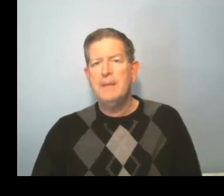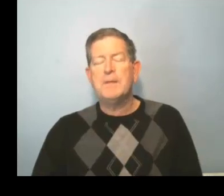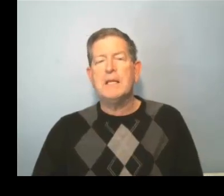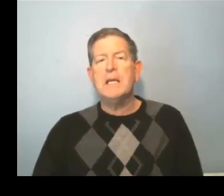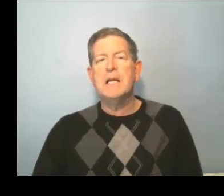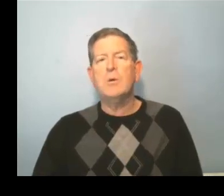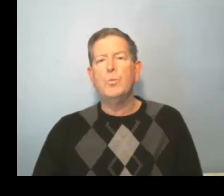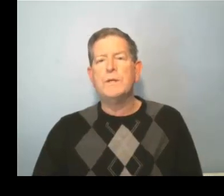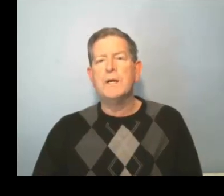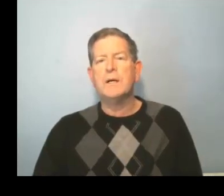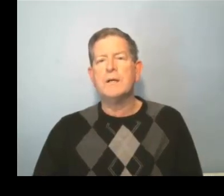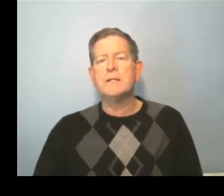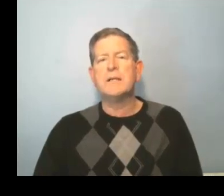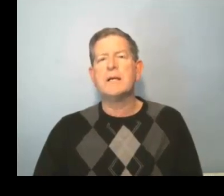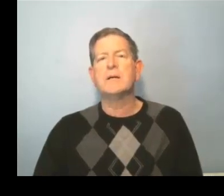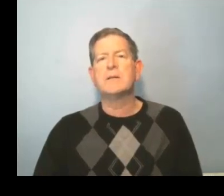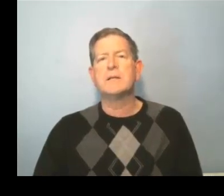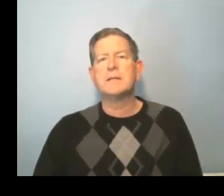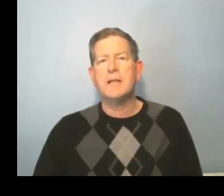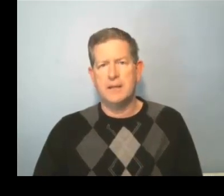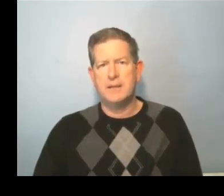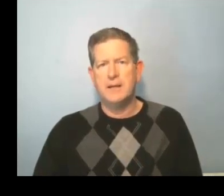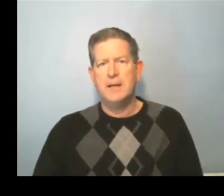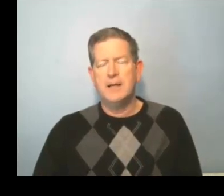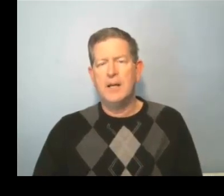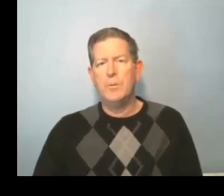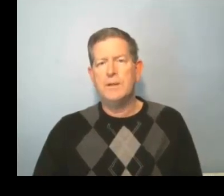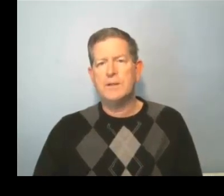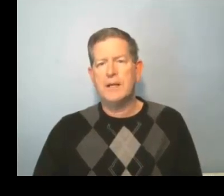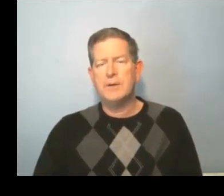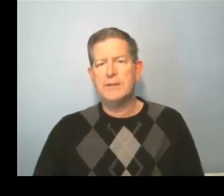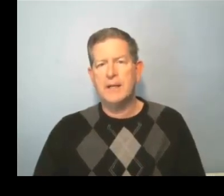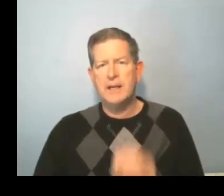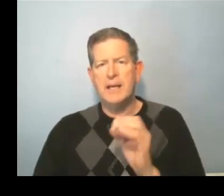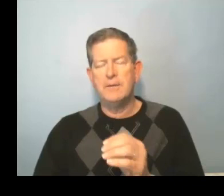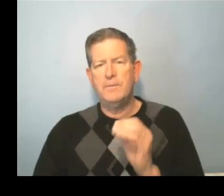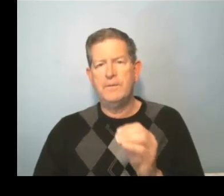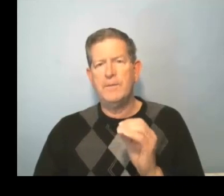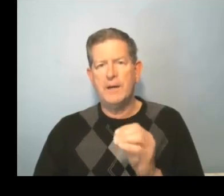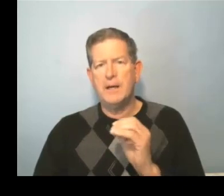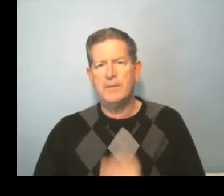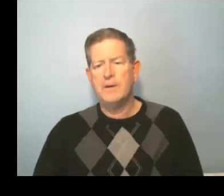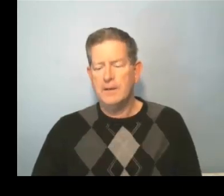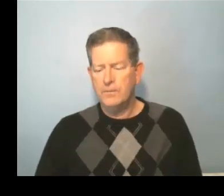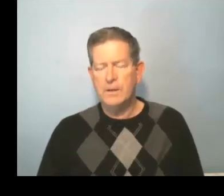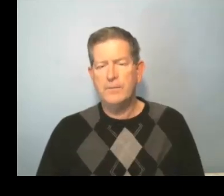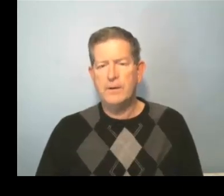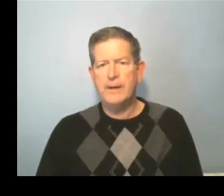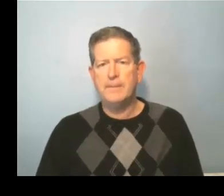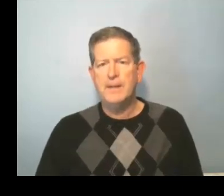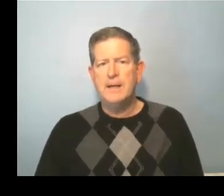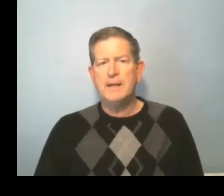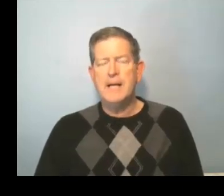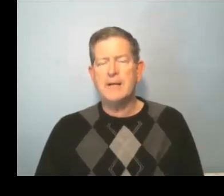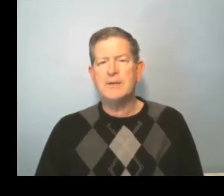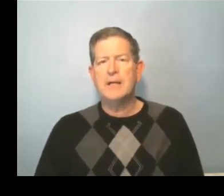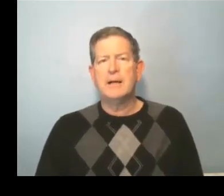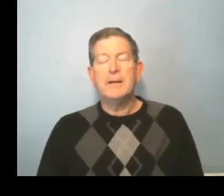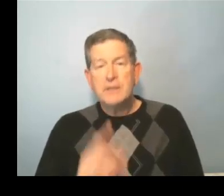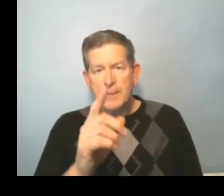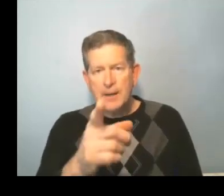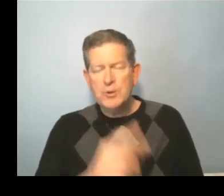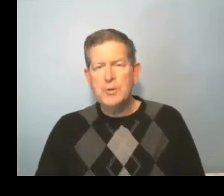mind. Il est 8h55. Il est 8h55, 8:55. Voilà, voilà, voilà.